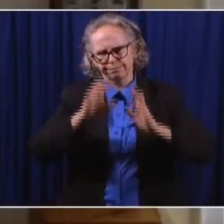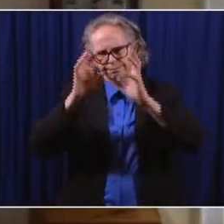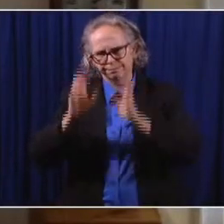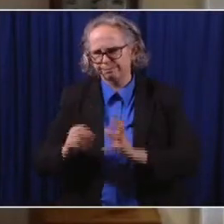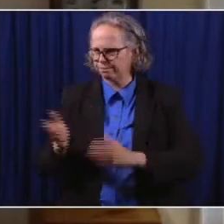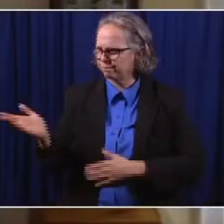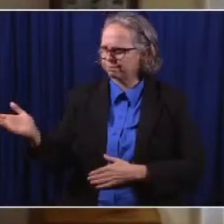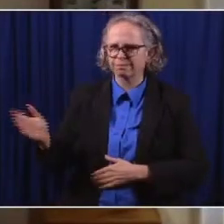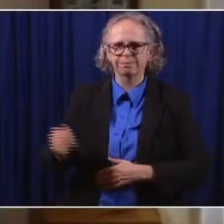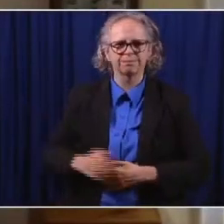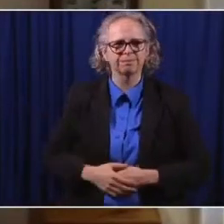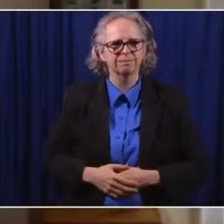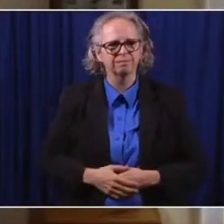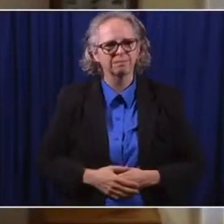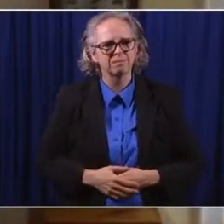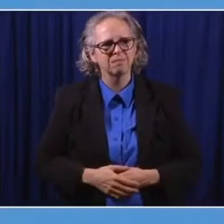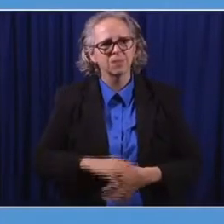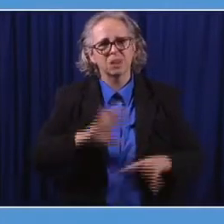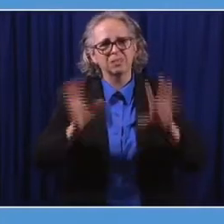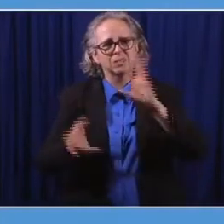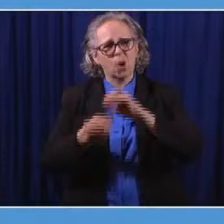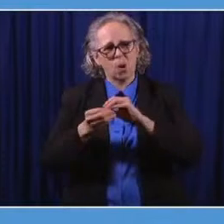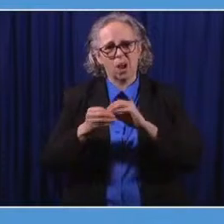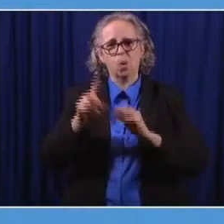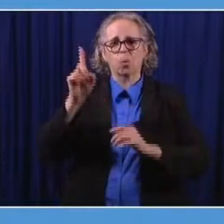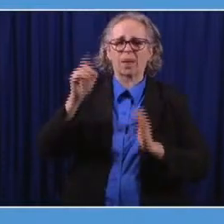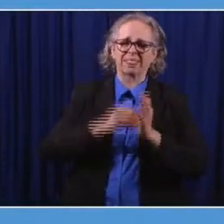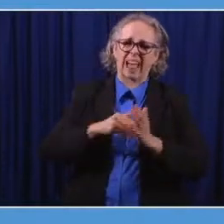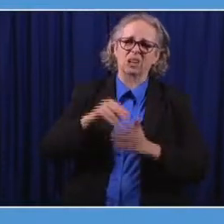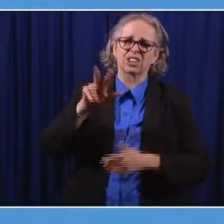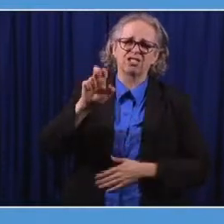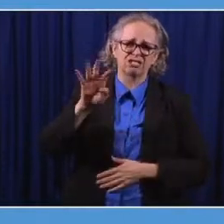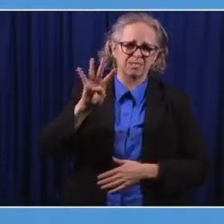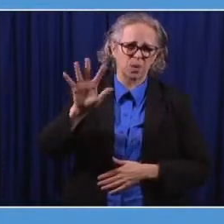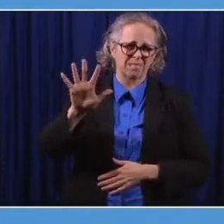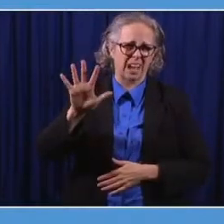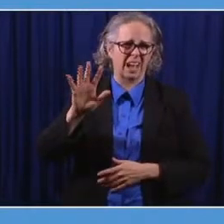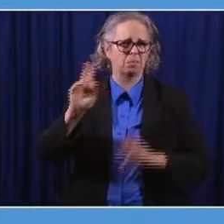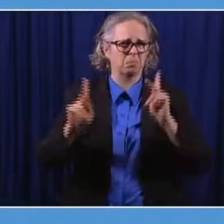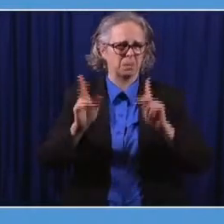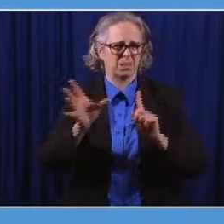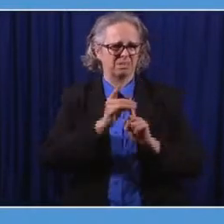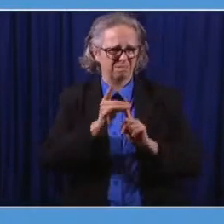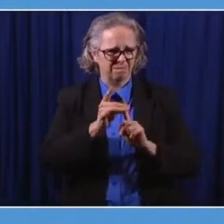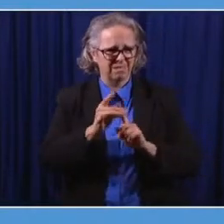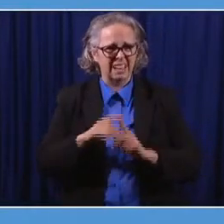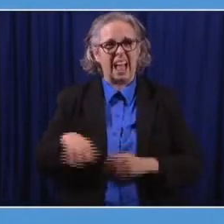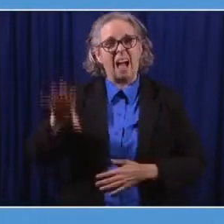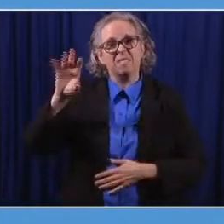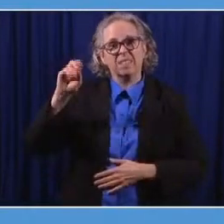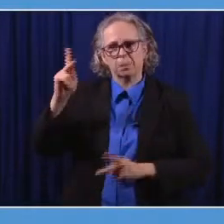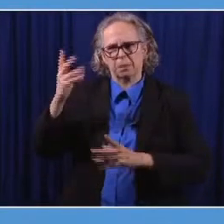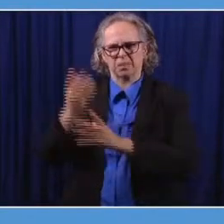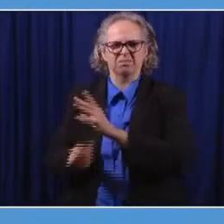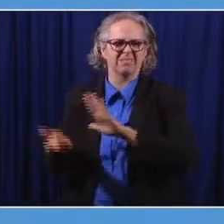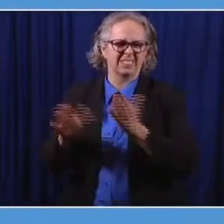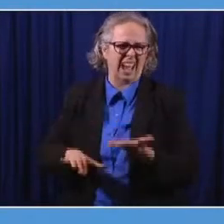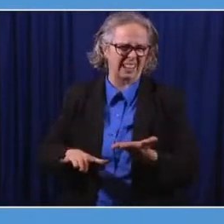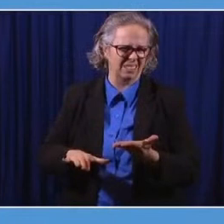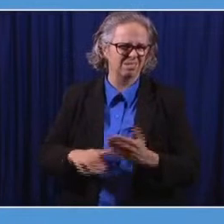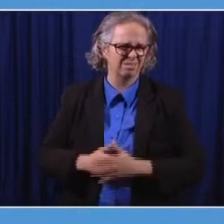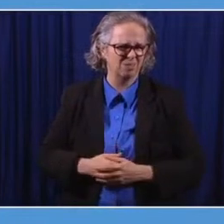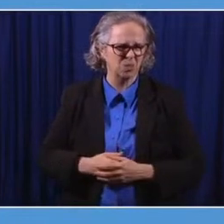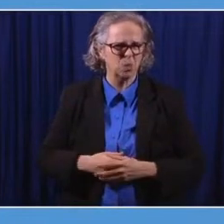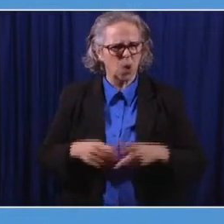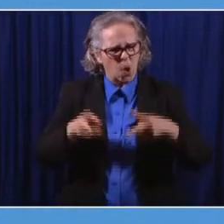at 1,345 cases and 50 deaths. So certainly